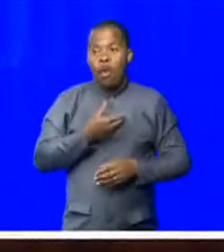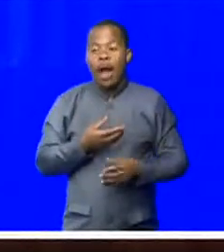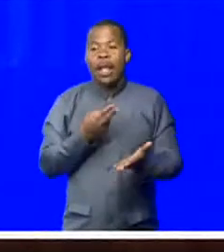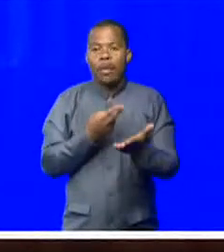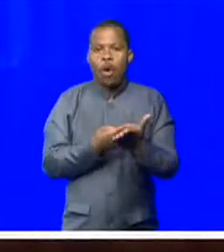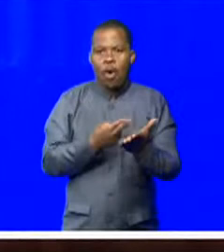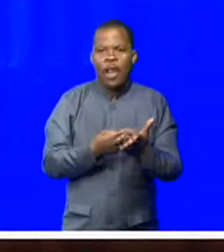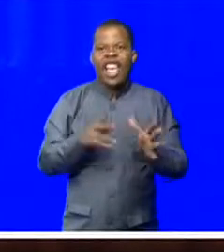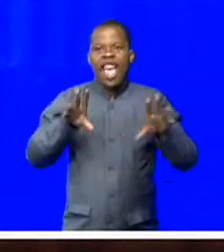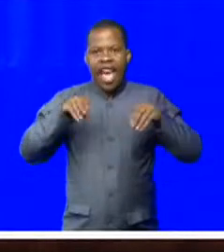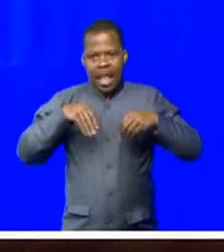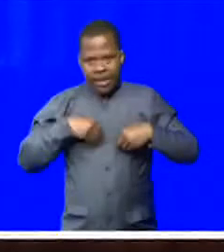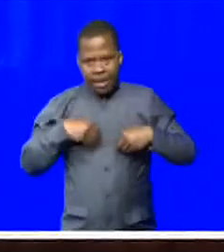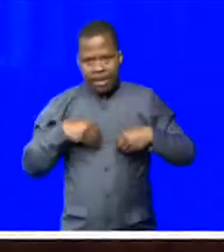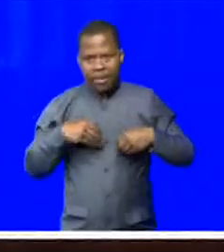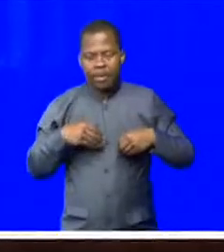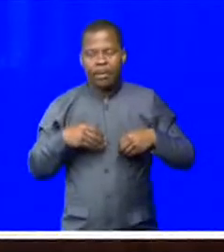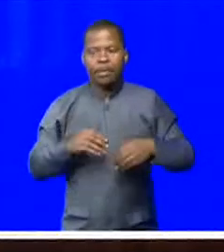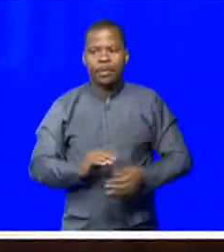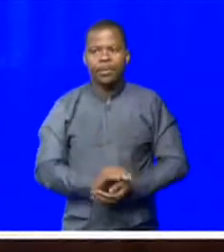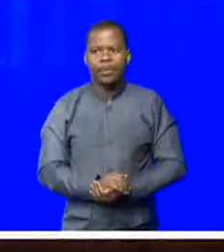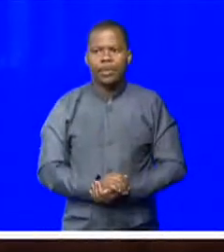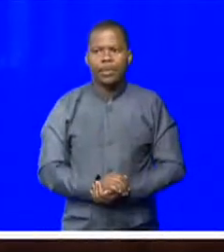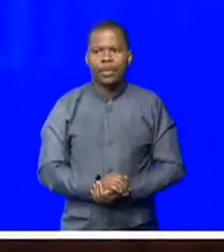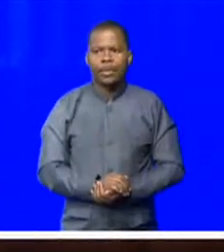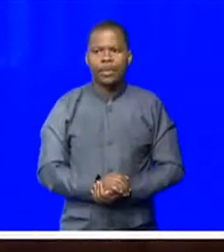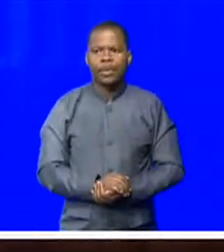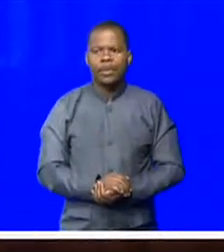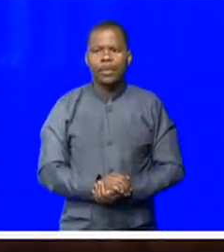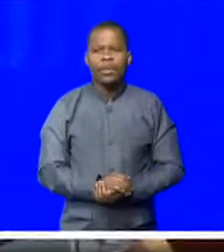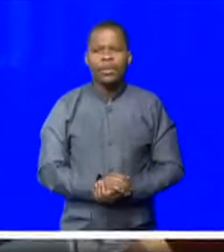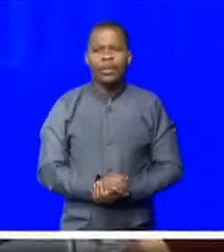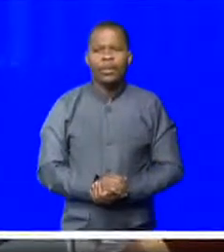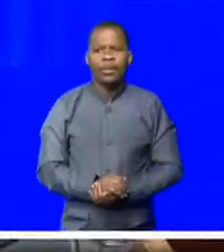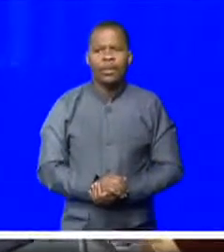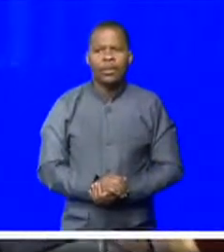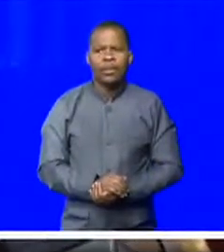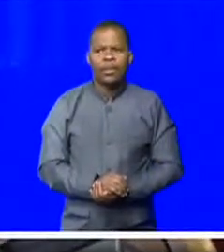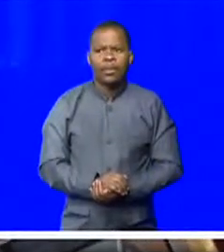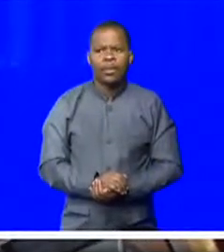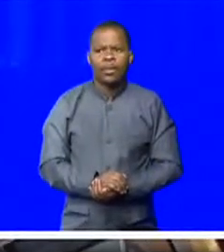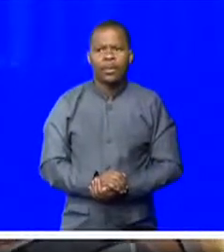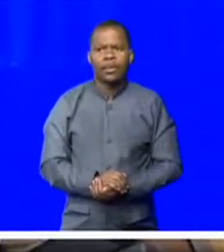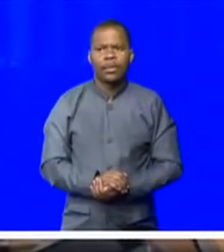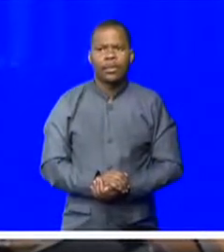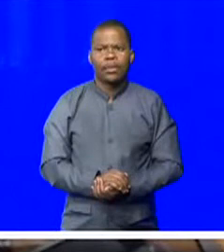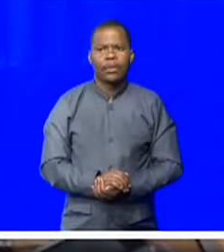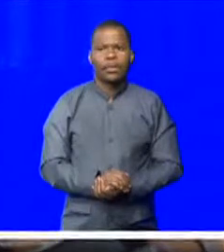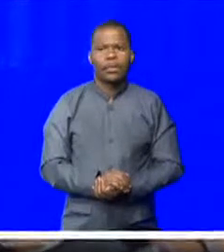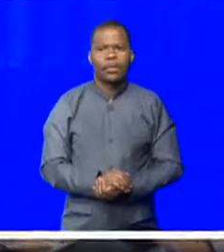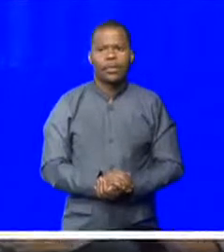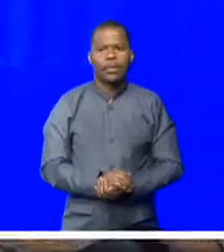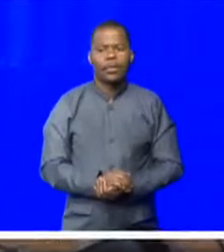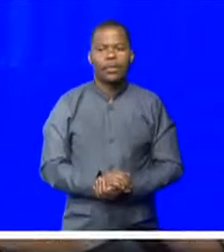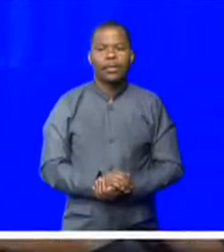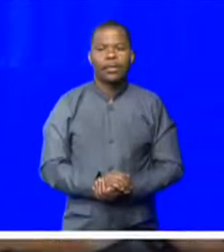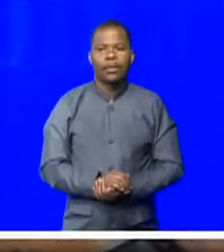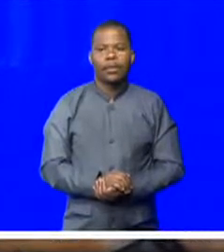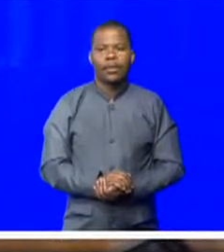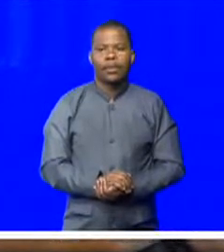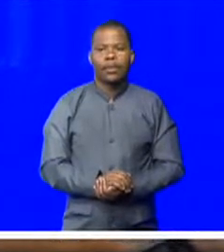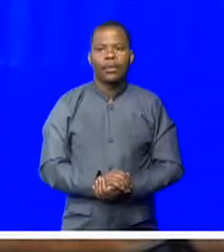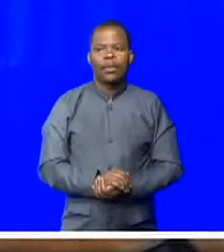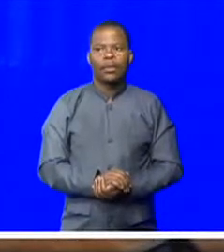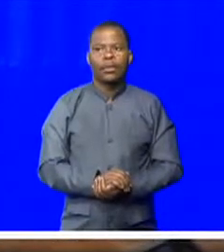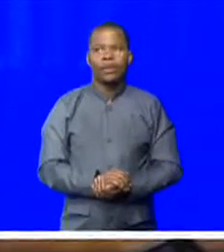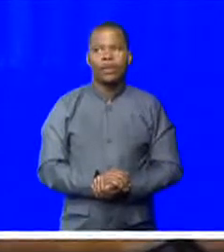on the Ministry of Public Service First Quarter Performance Report for the 2022-2023 financial year. Reporting for